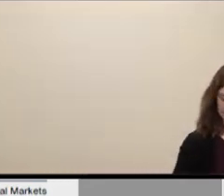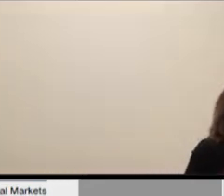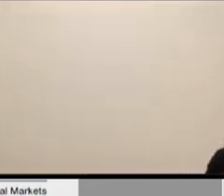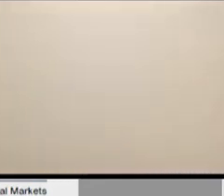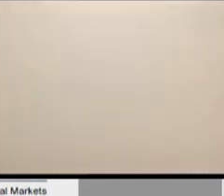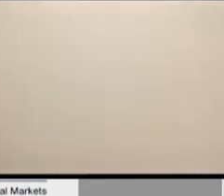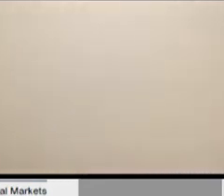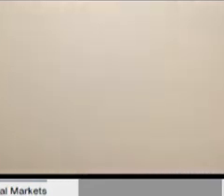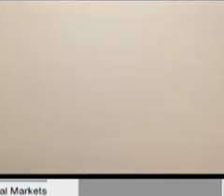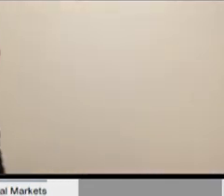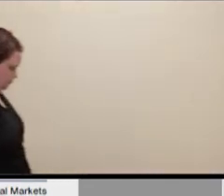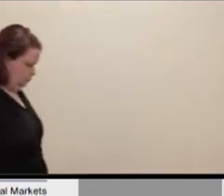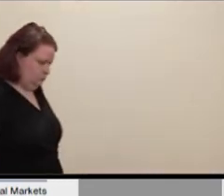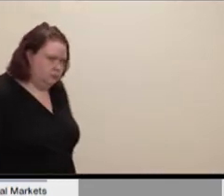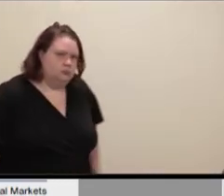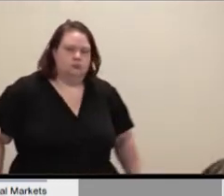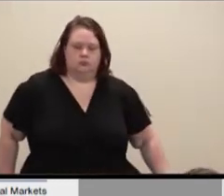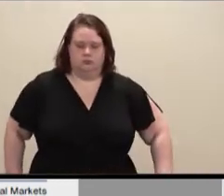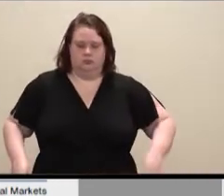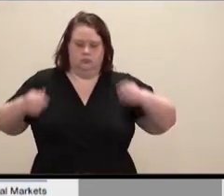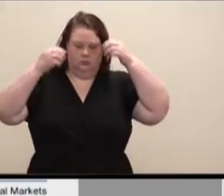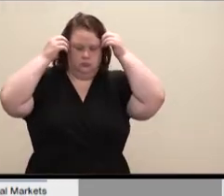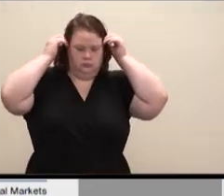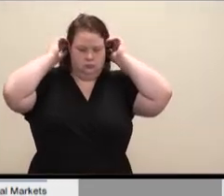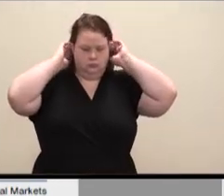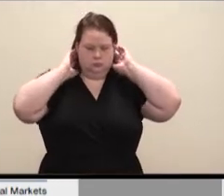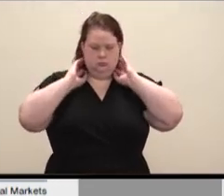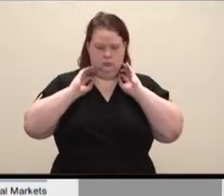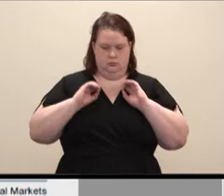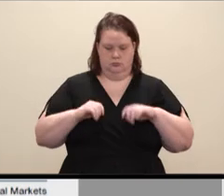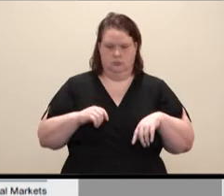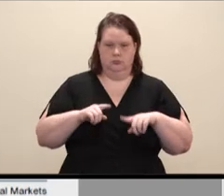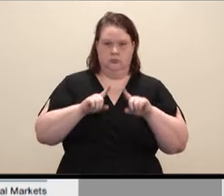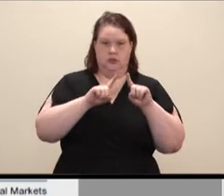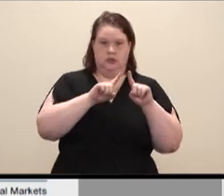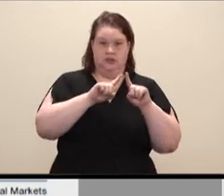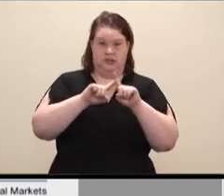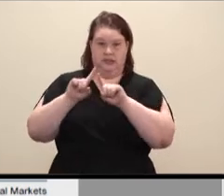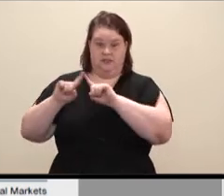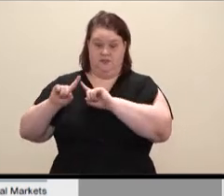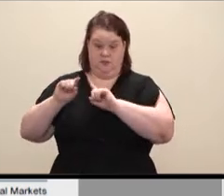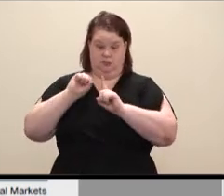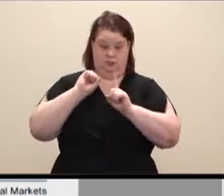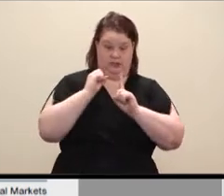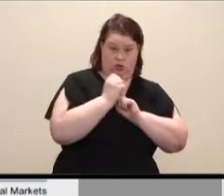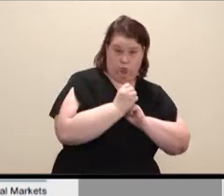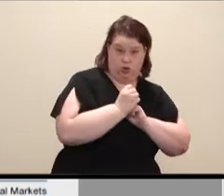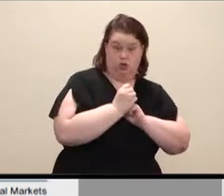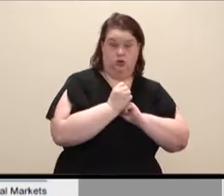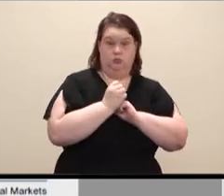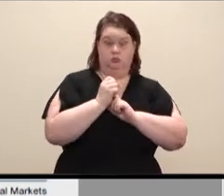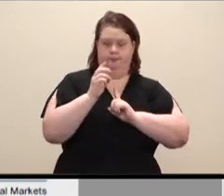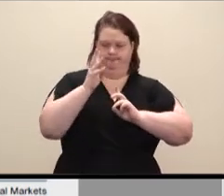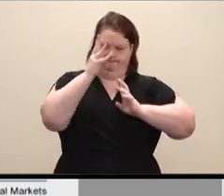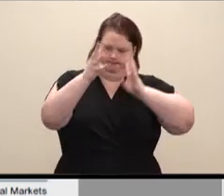that we ran are outlined here at the bottom of page 9. We ran a total of 6 scenarios.